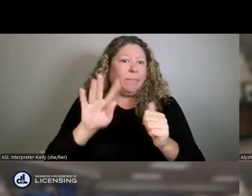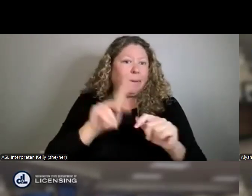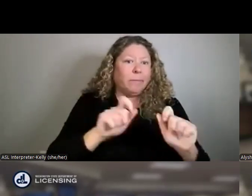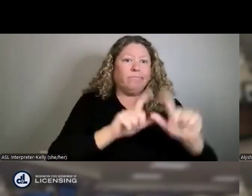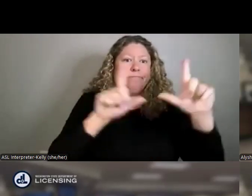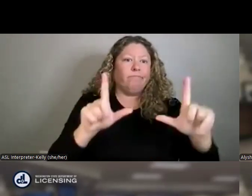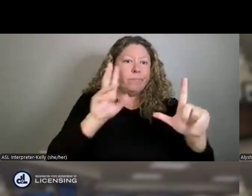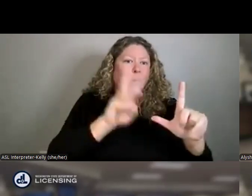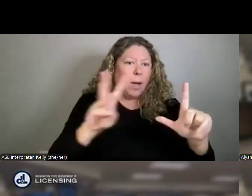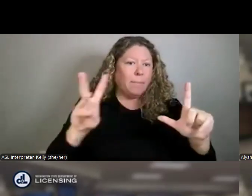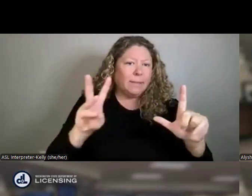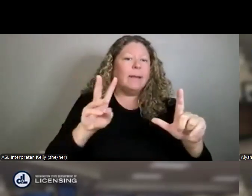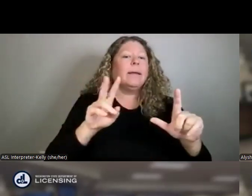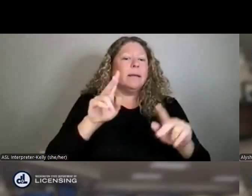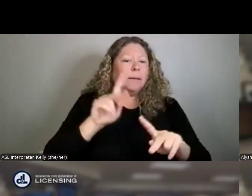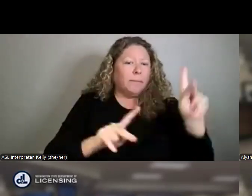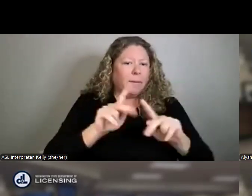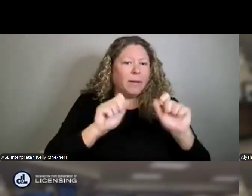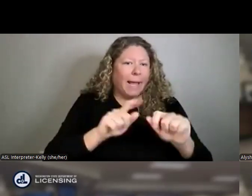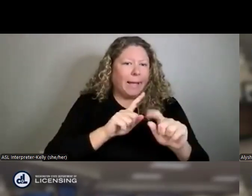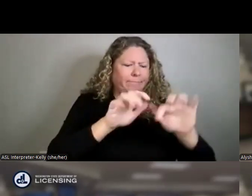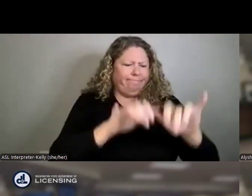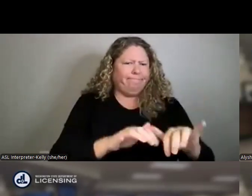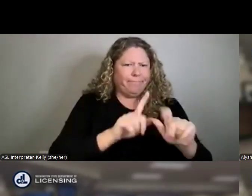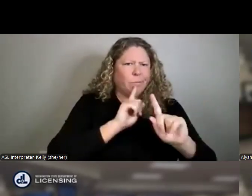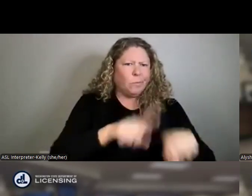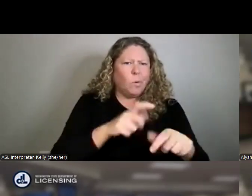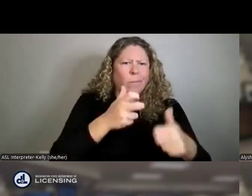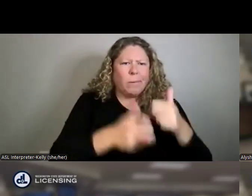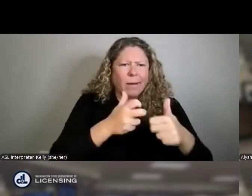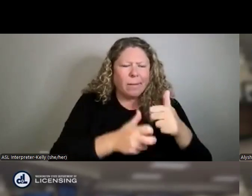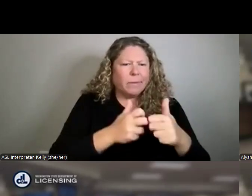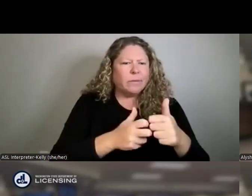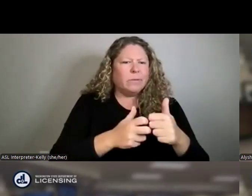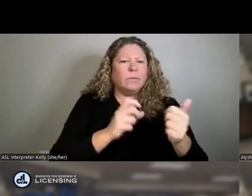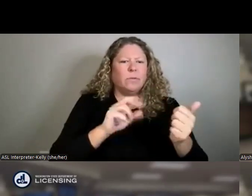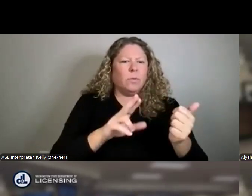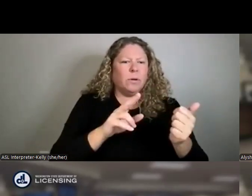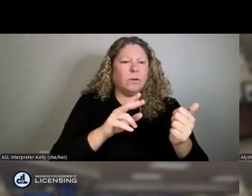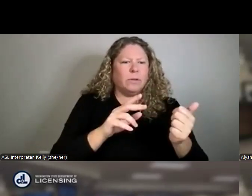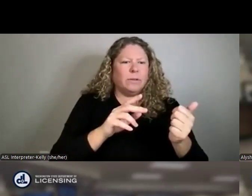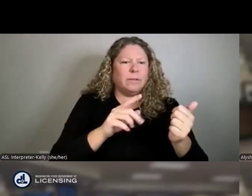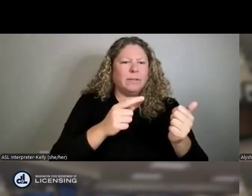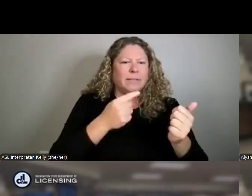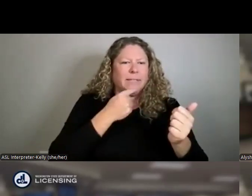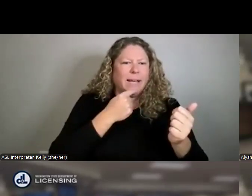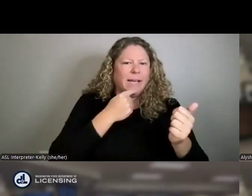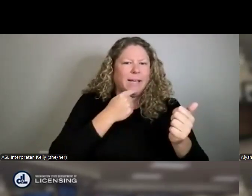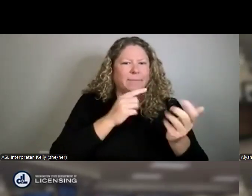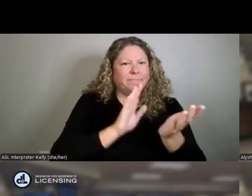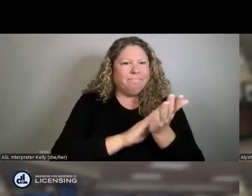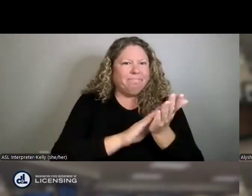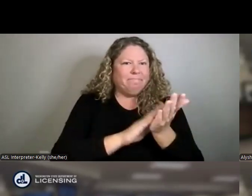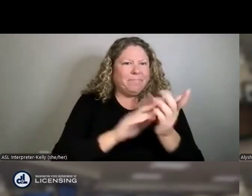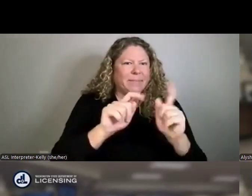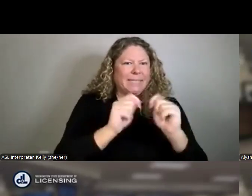an opportunity to report any issues or even shout out to various team members, which we get pretty